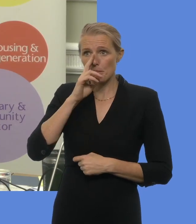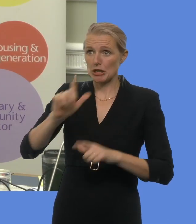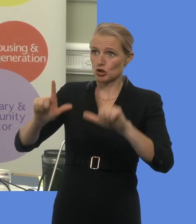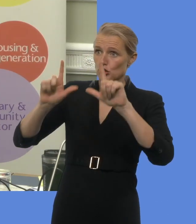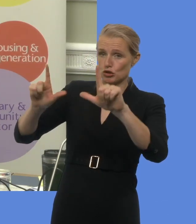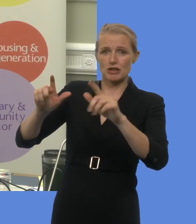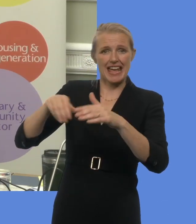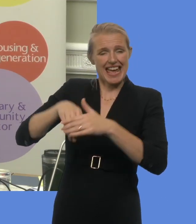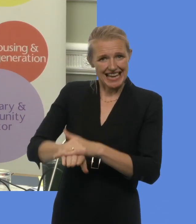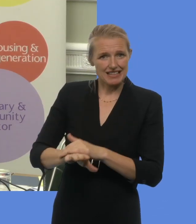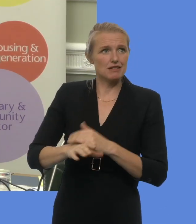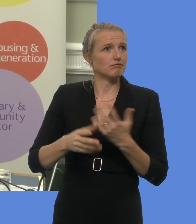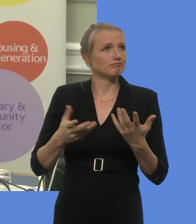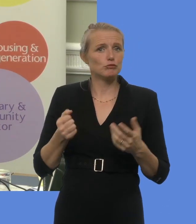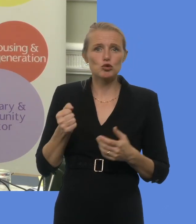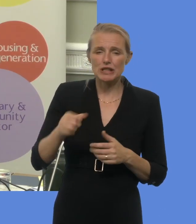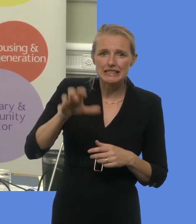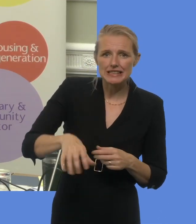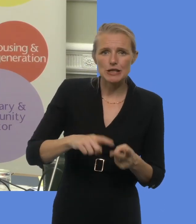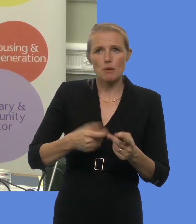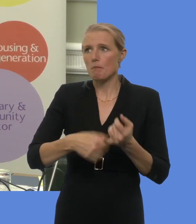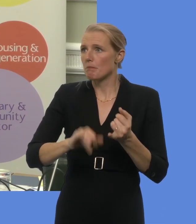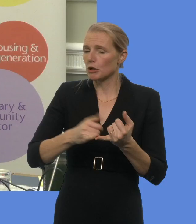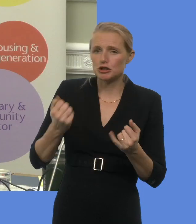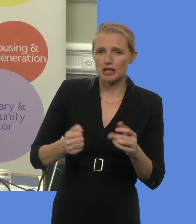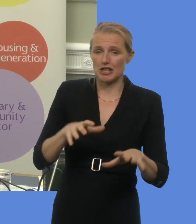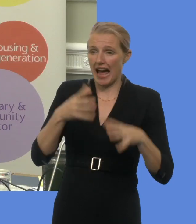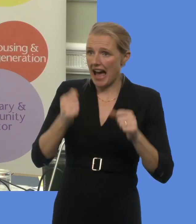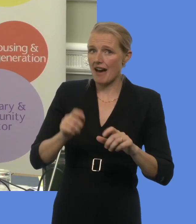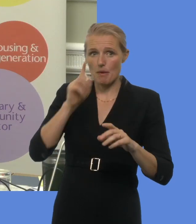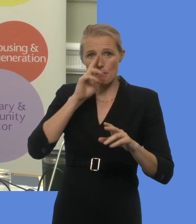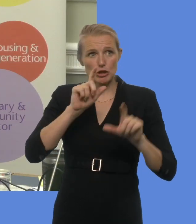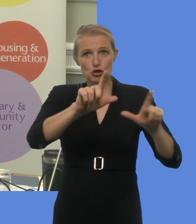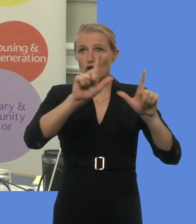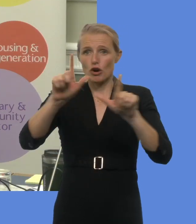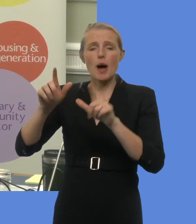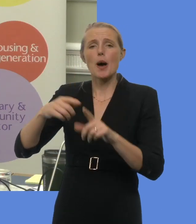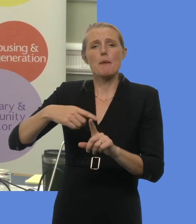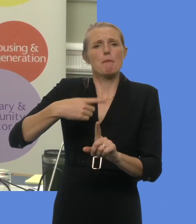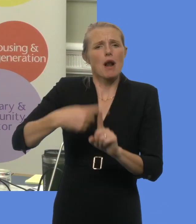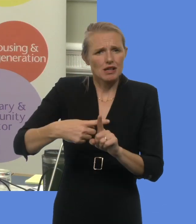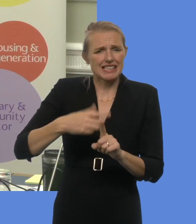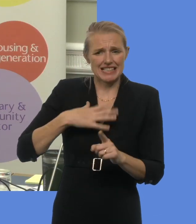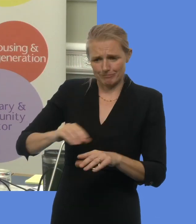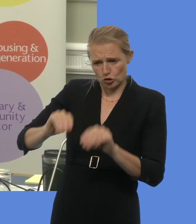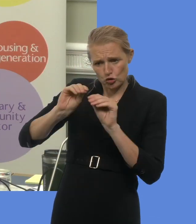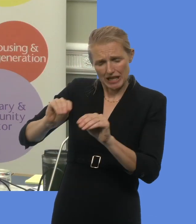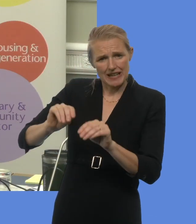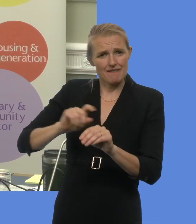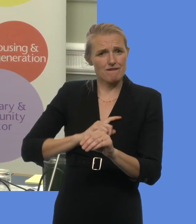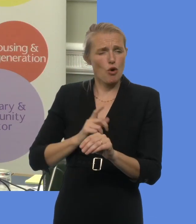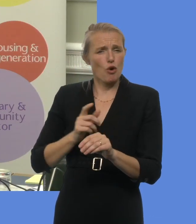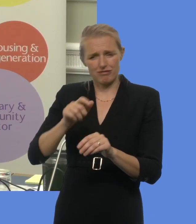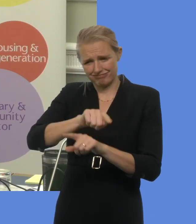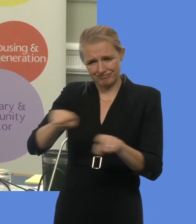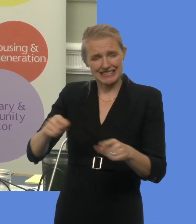and staff receive deaf and deaf-blind awareness training. I think even in another session we had with